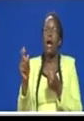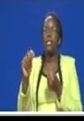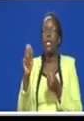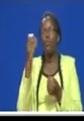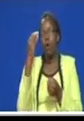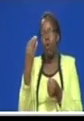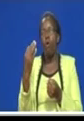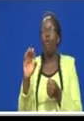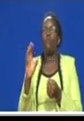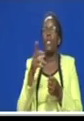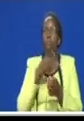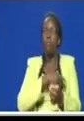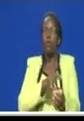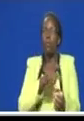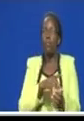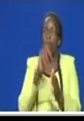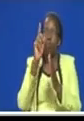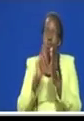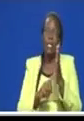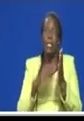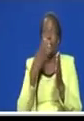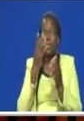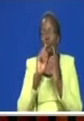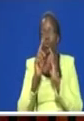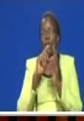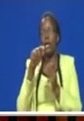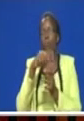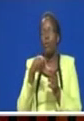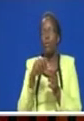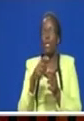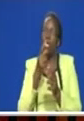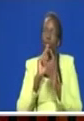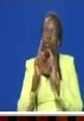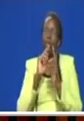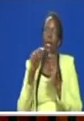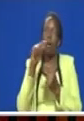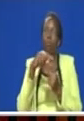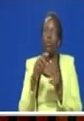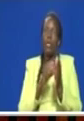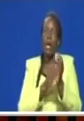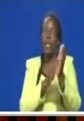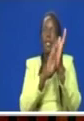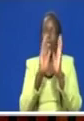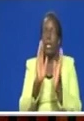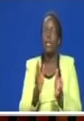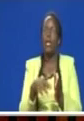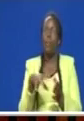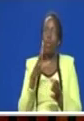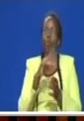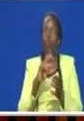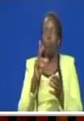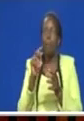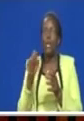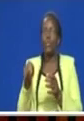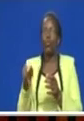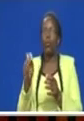poem talking about. The poem is talking about a leader who persuaded the citizens to elect